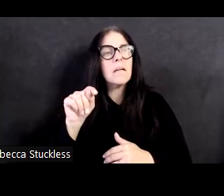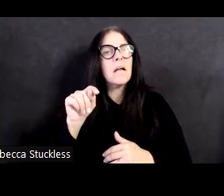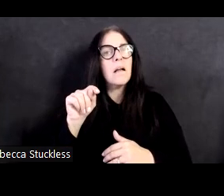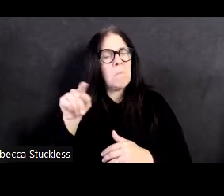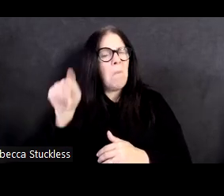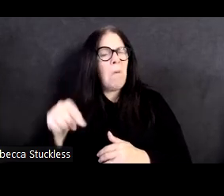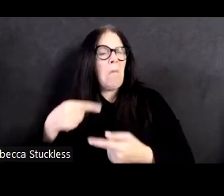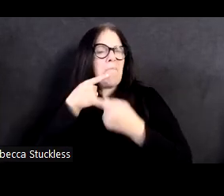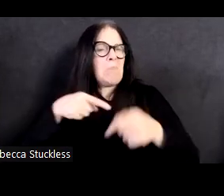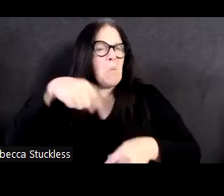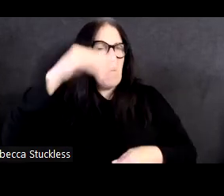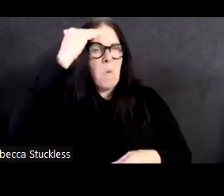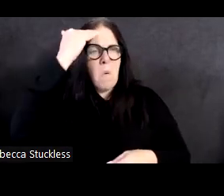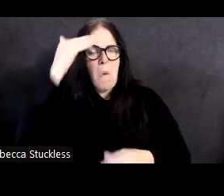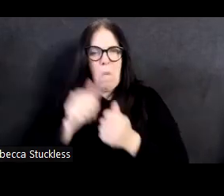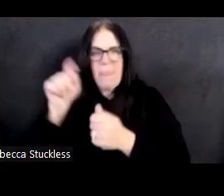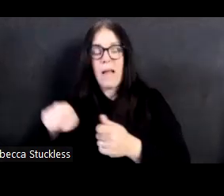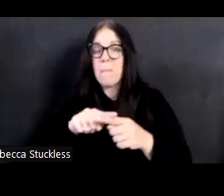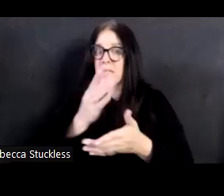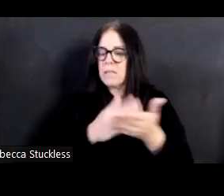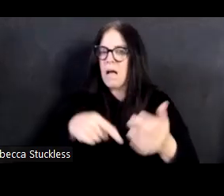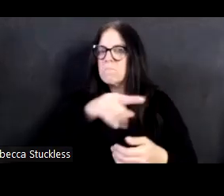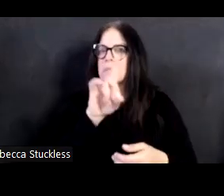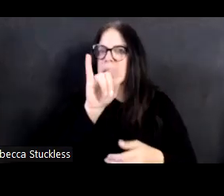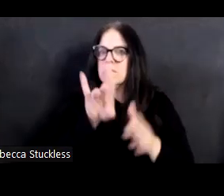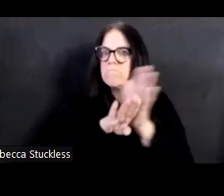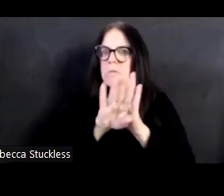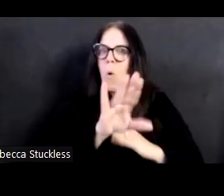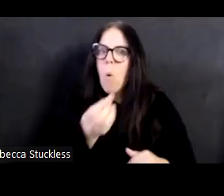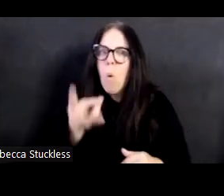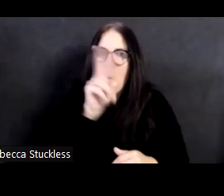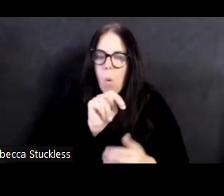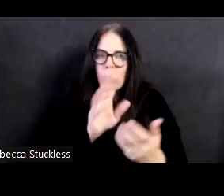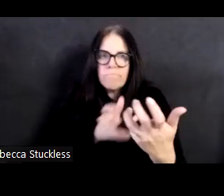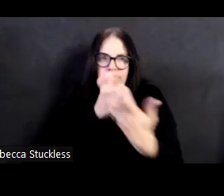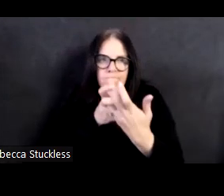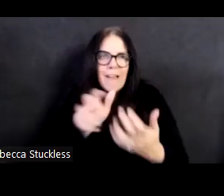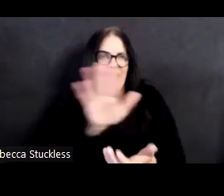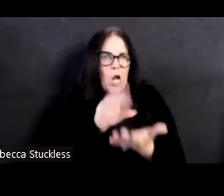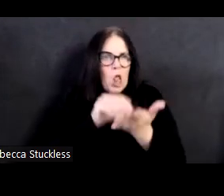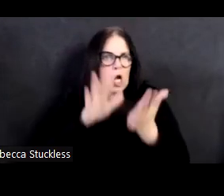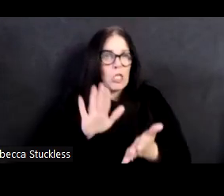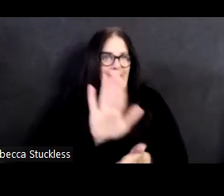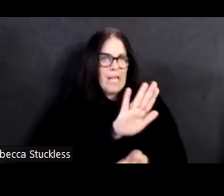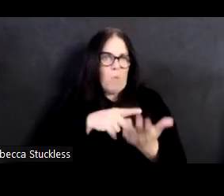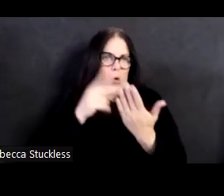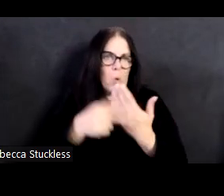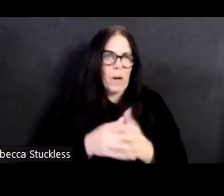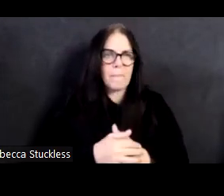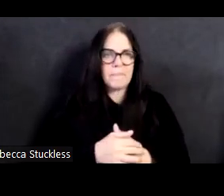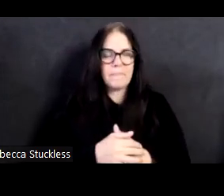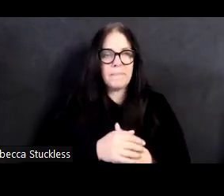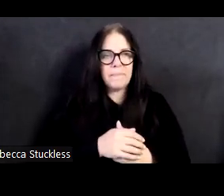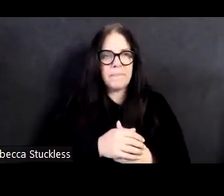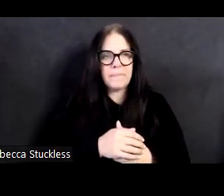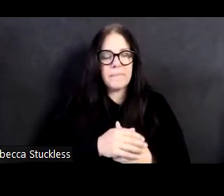to specifically meet the needs of their learners or their program. As you probably already know, there are a wide variety of tools